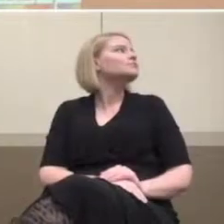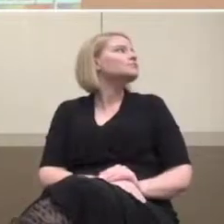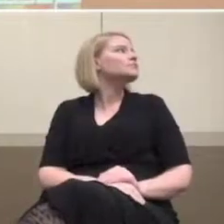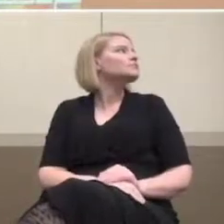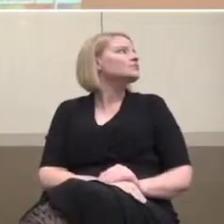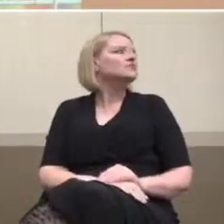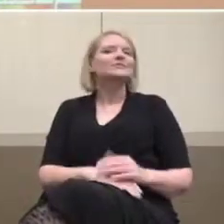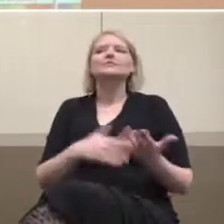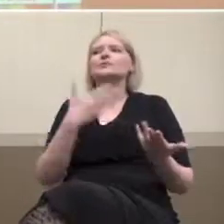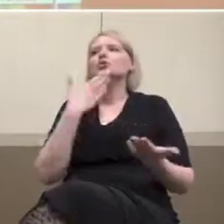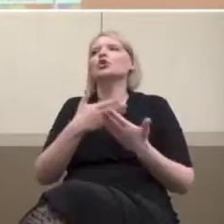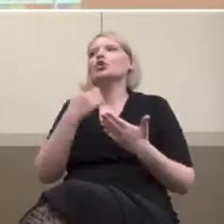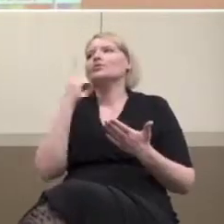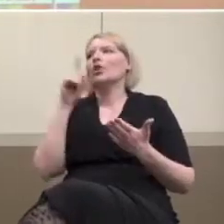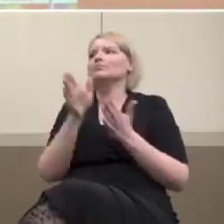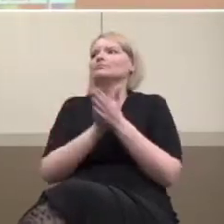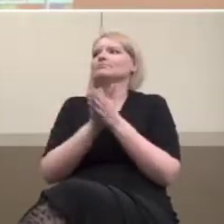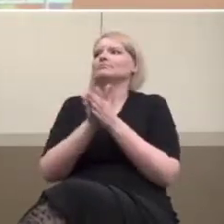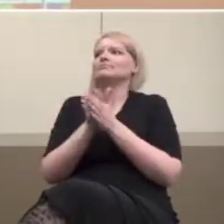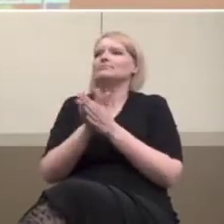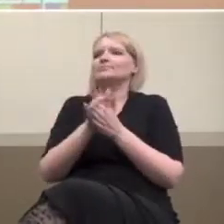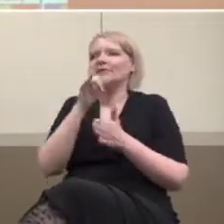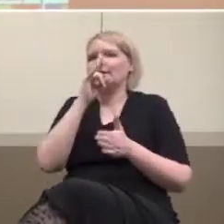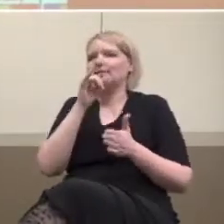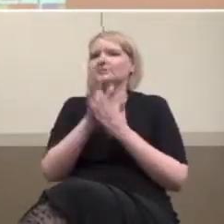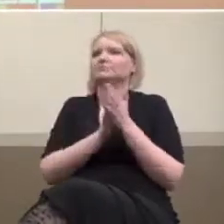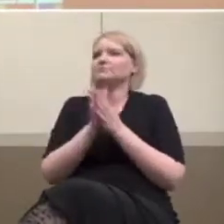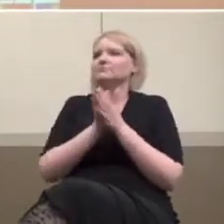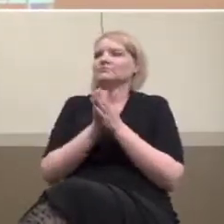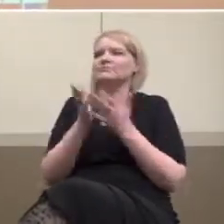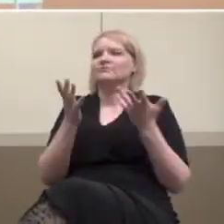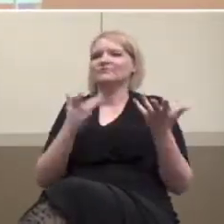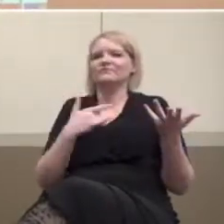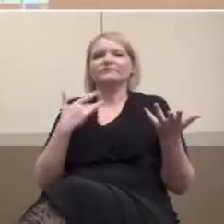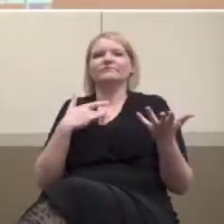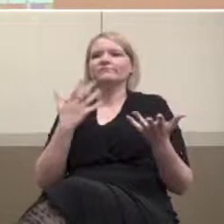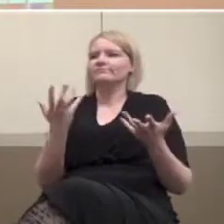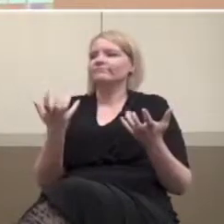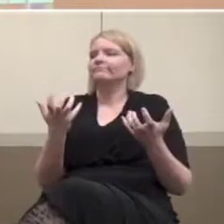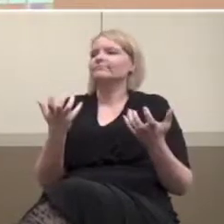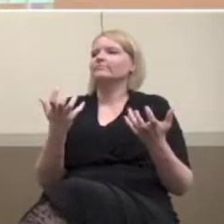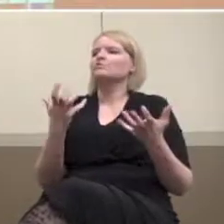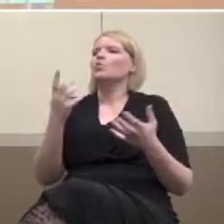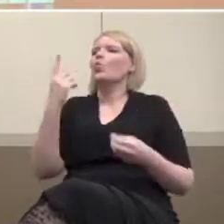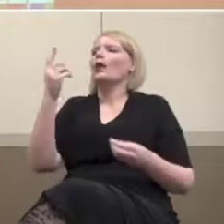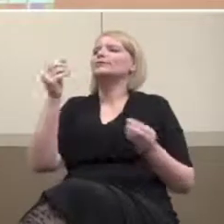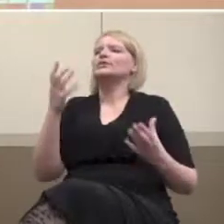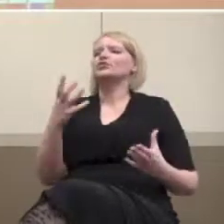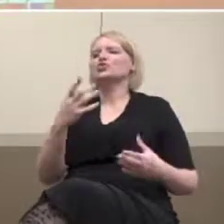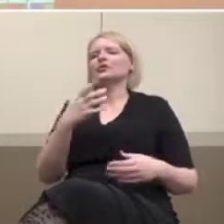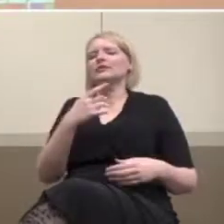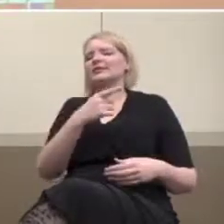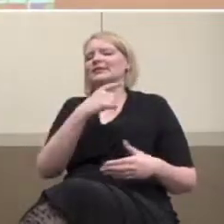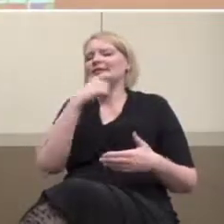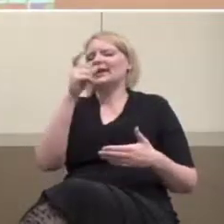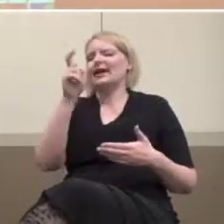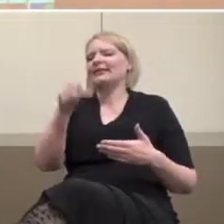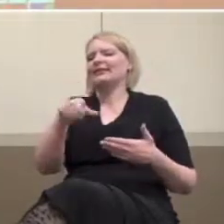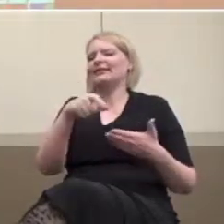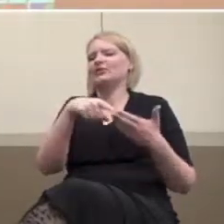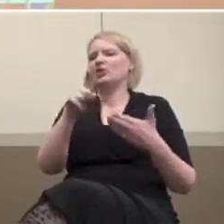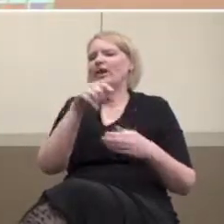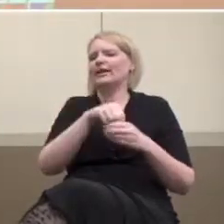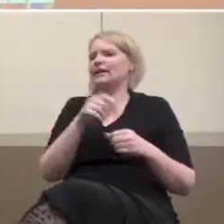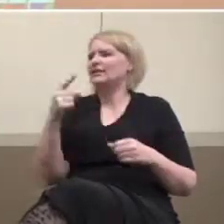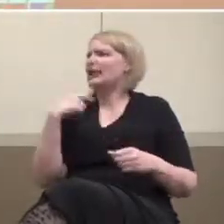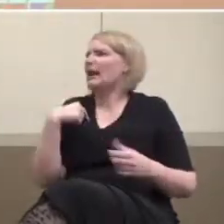good motivator for the kids, and we've had some kids say that, you know, one of the teachers said, I don't think he needs a check-in, and he's like, I want